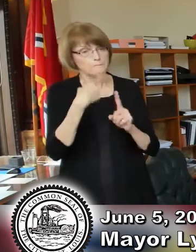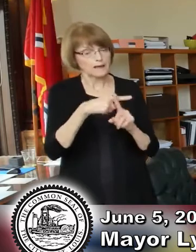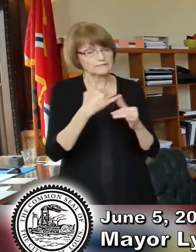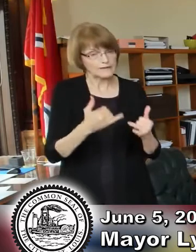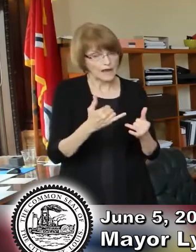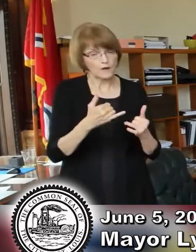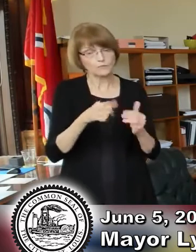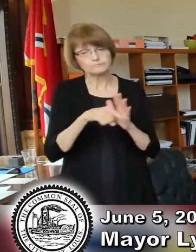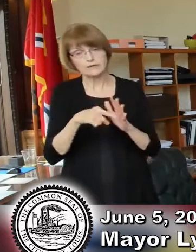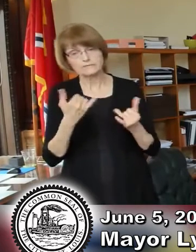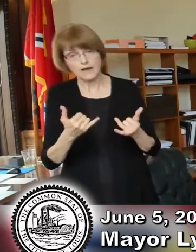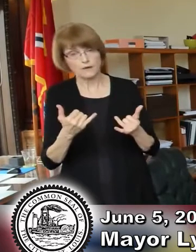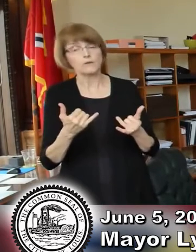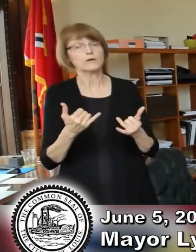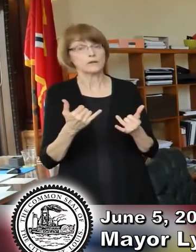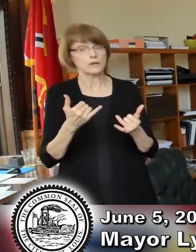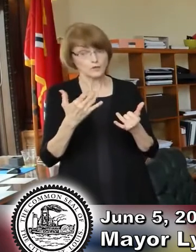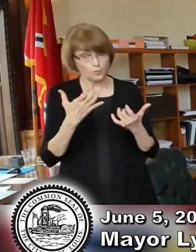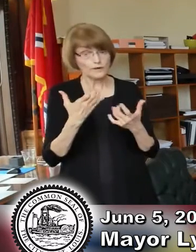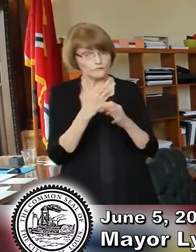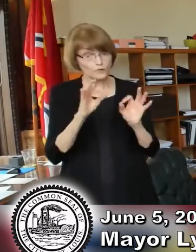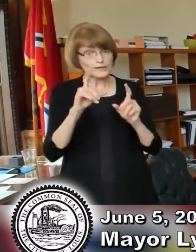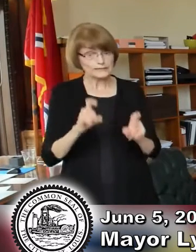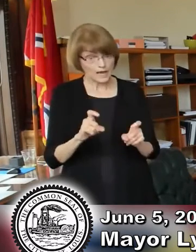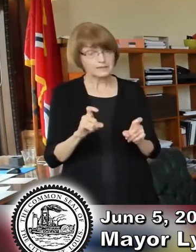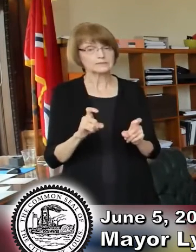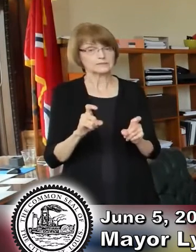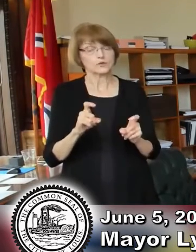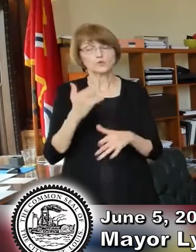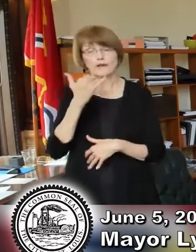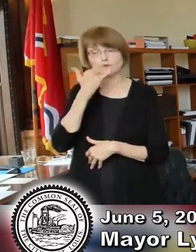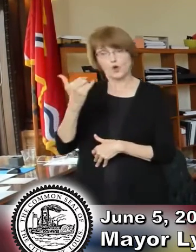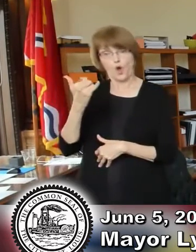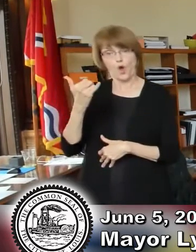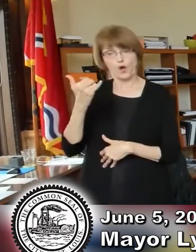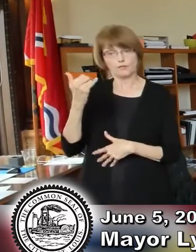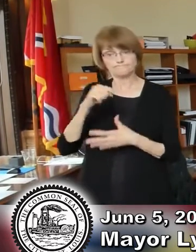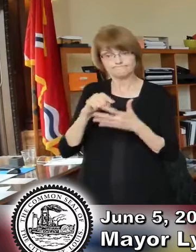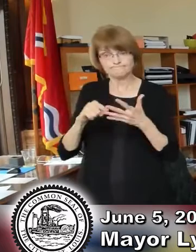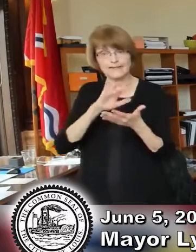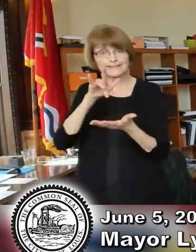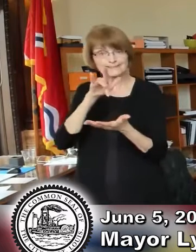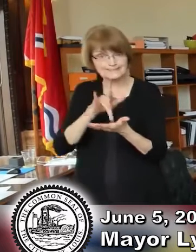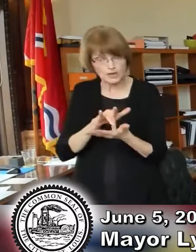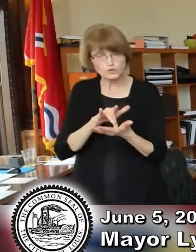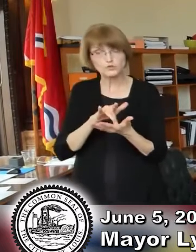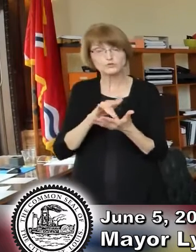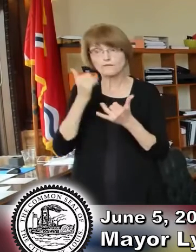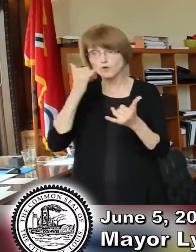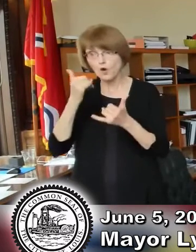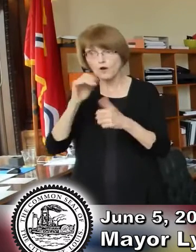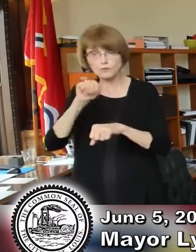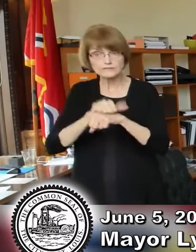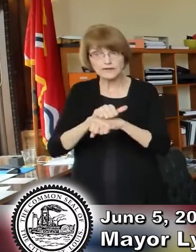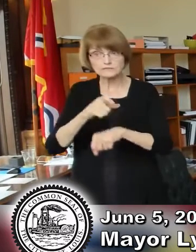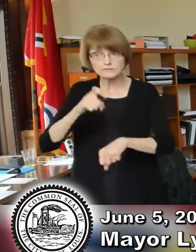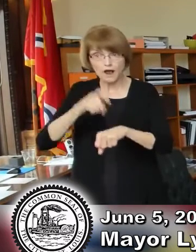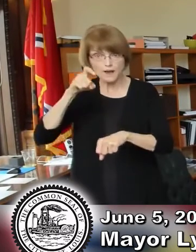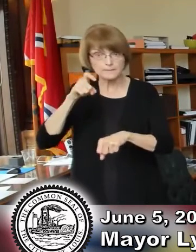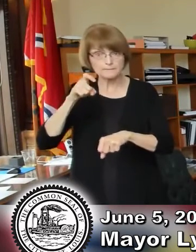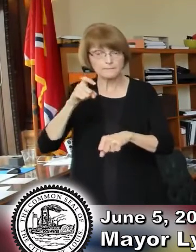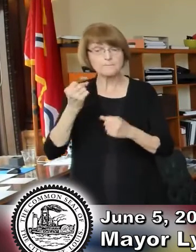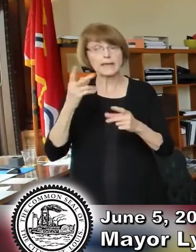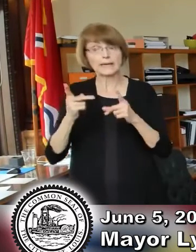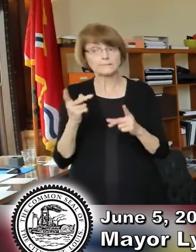for free through the federally qualified health centers. You have to call there, you got to get a time slot to do it. But many